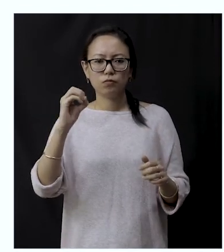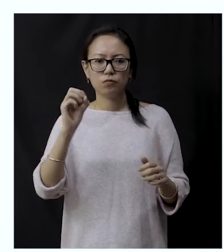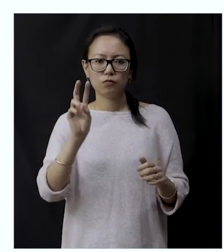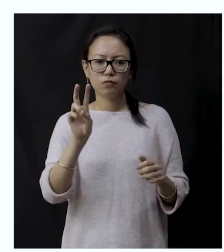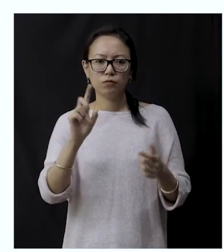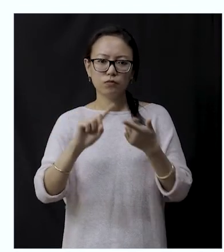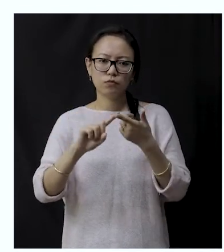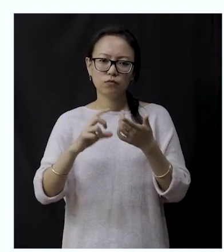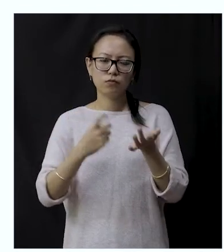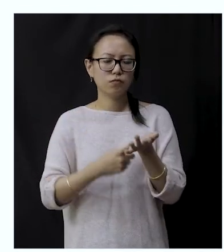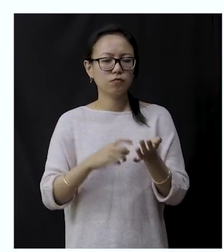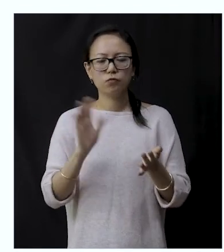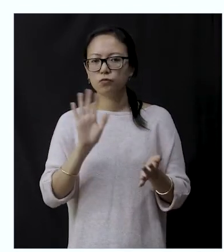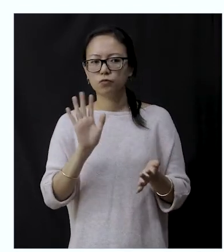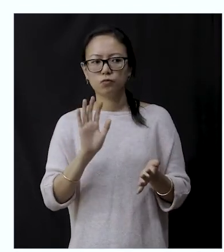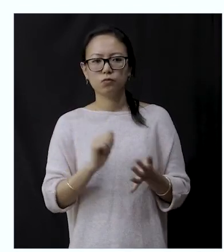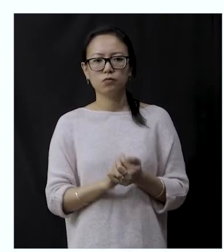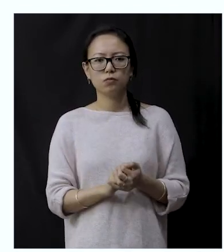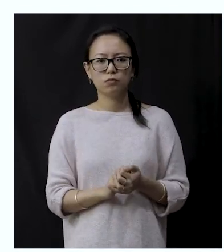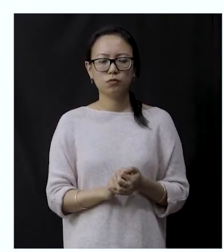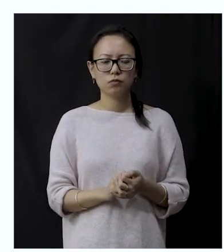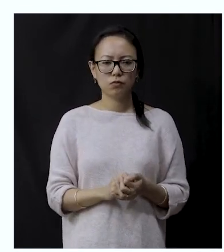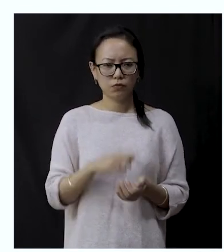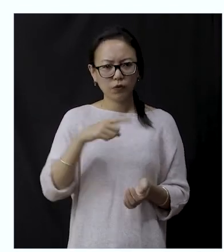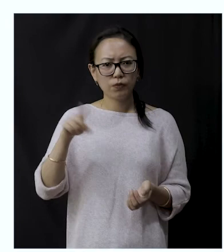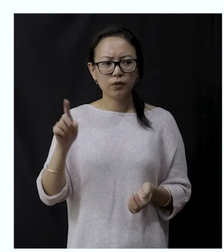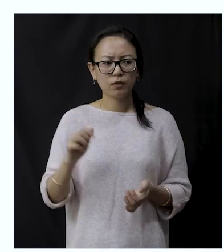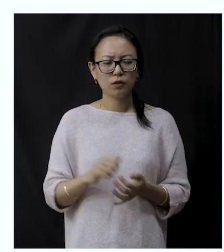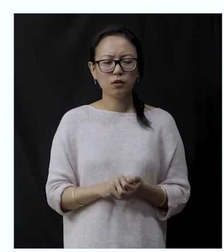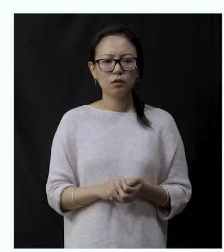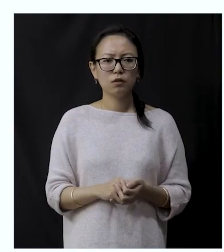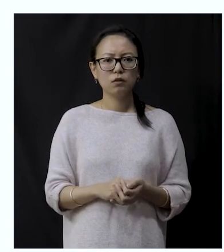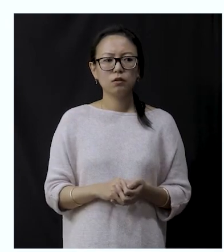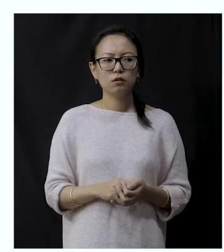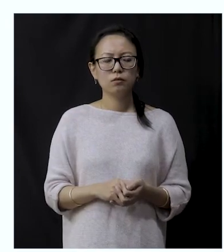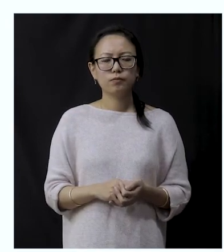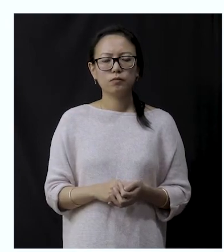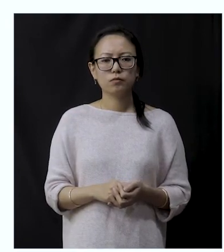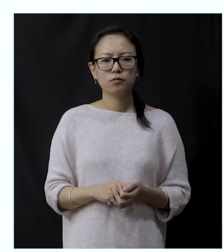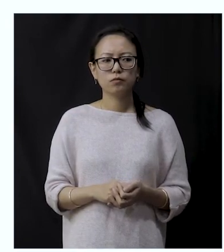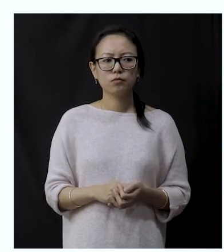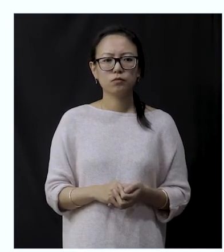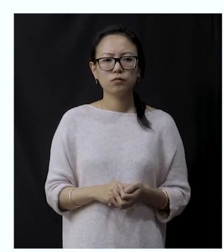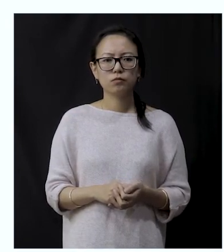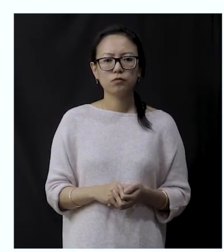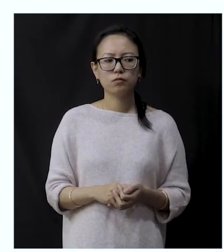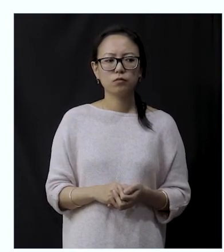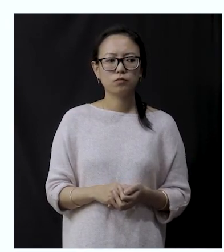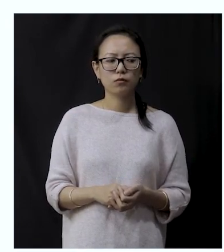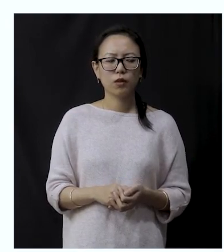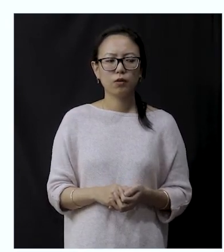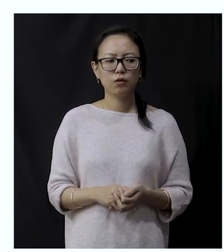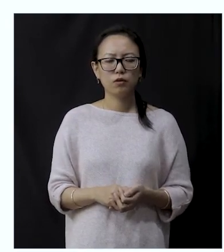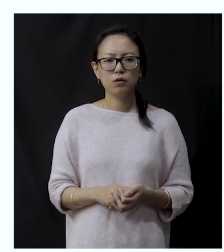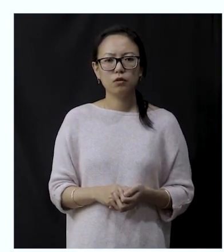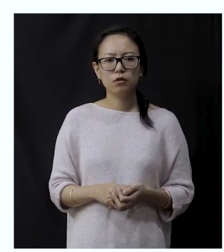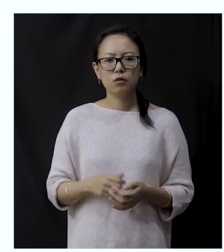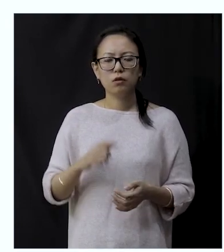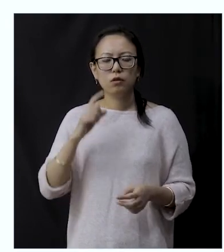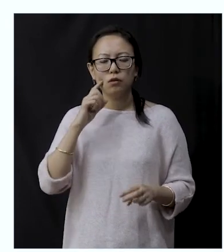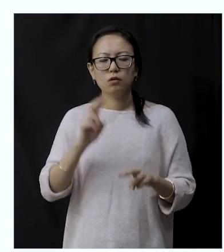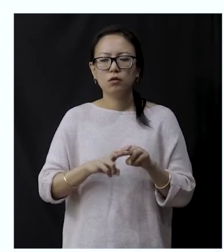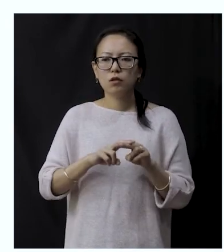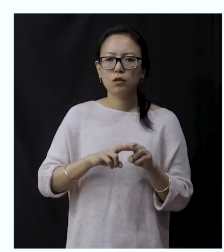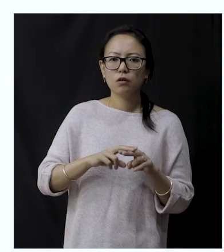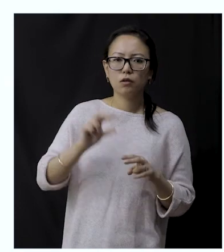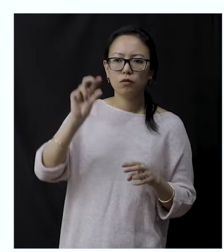are coming out. Right? But what about in the third case, when we place a coin